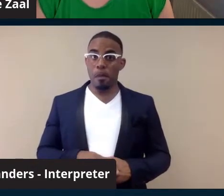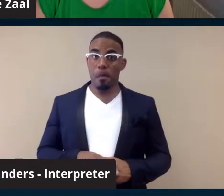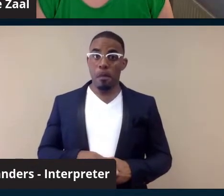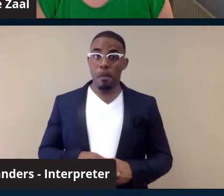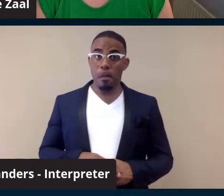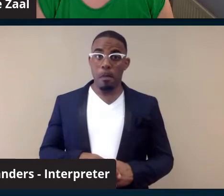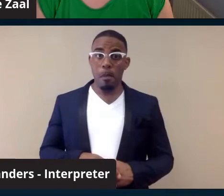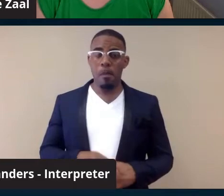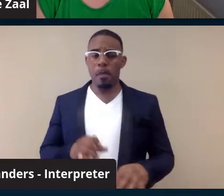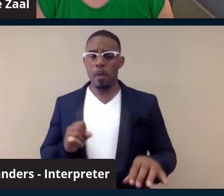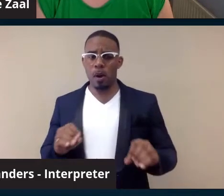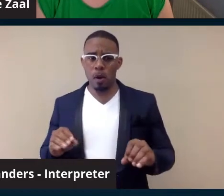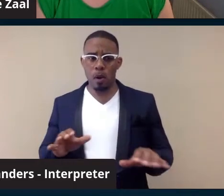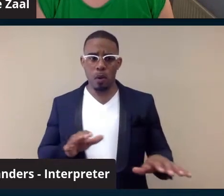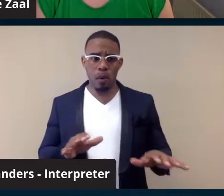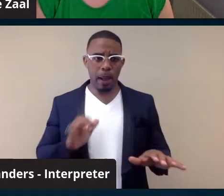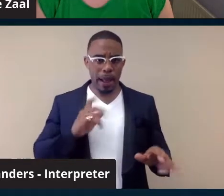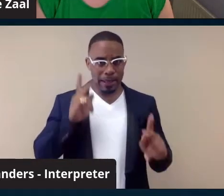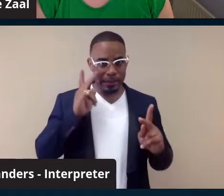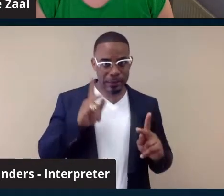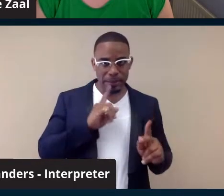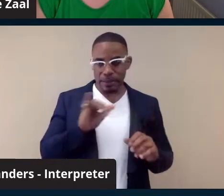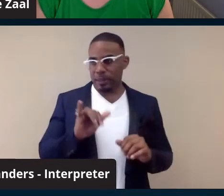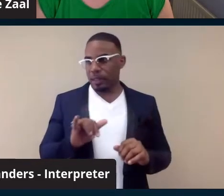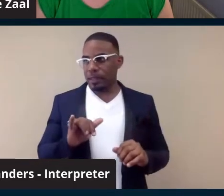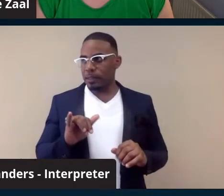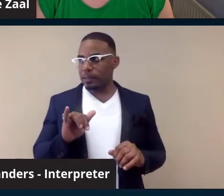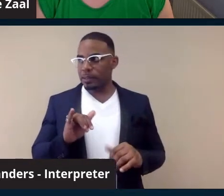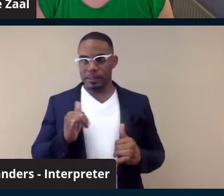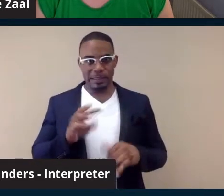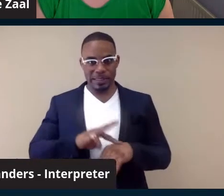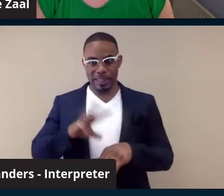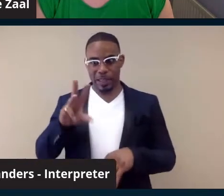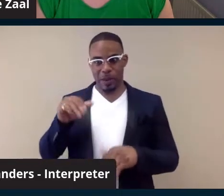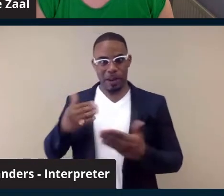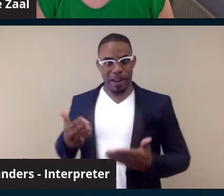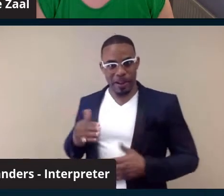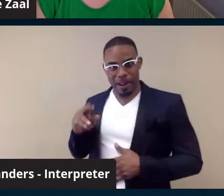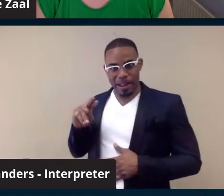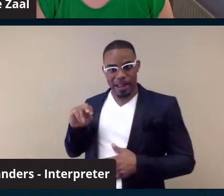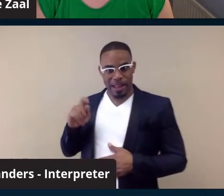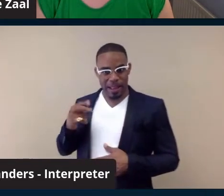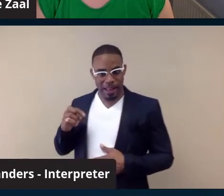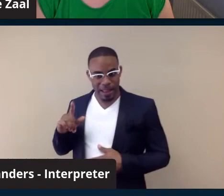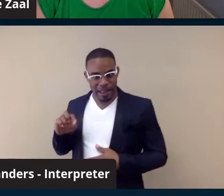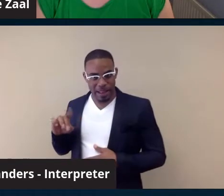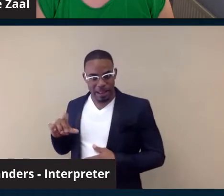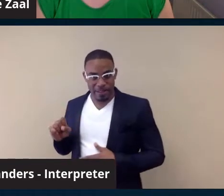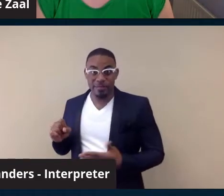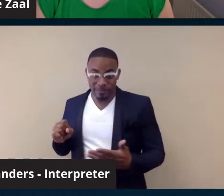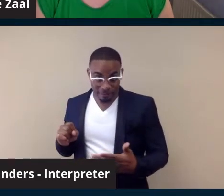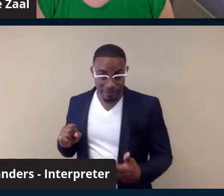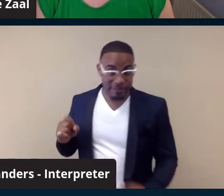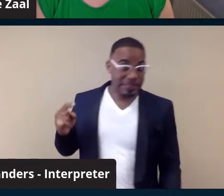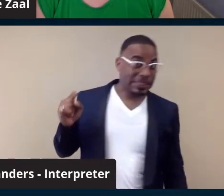good. So I see it is like 6:30 here in the Netherlands, where the Azure Thursday is founded from.